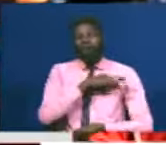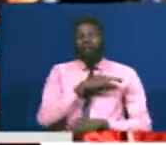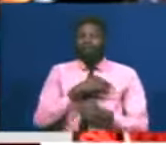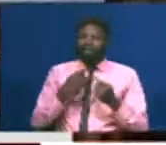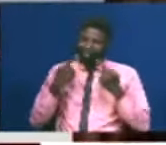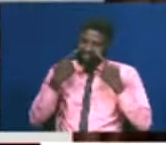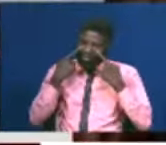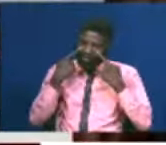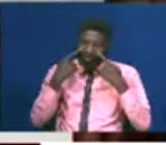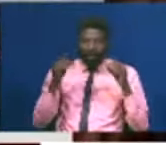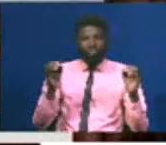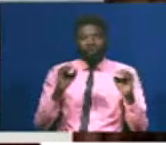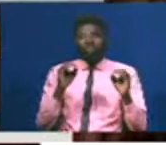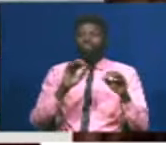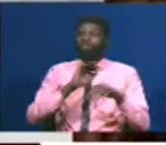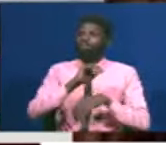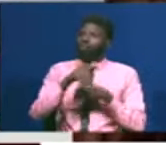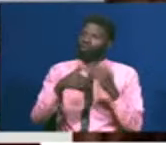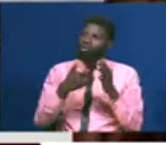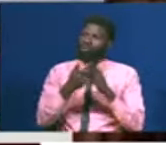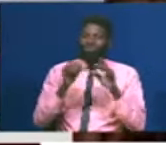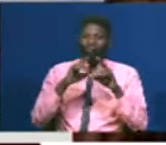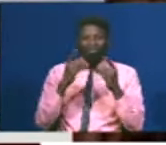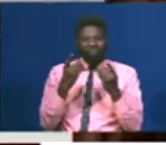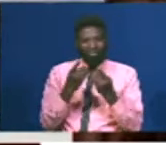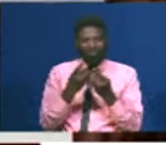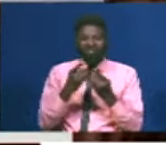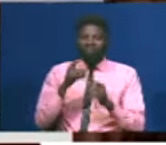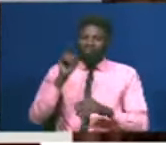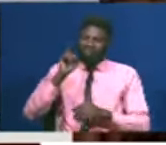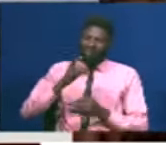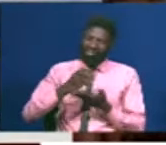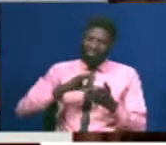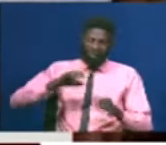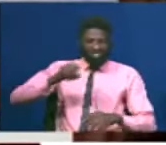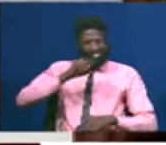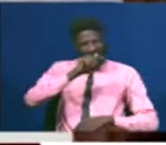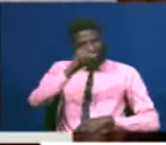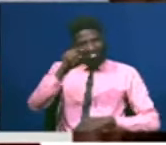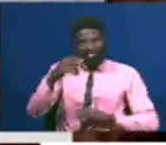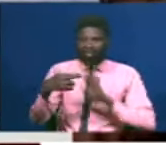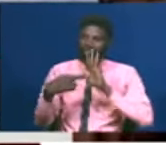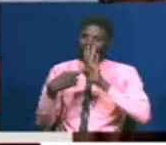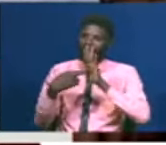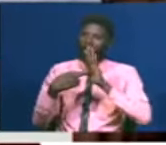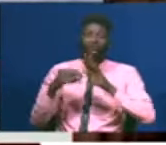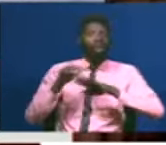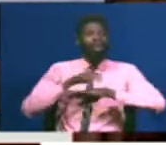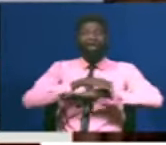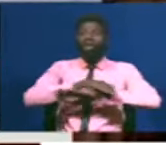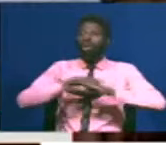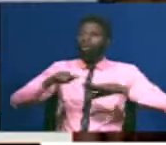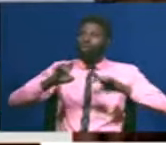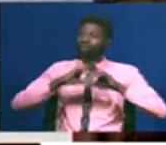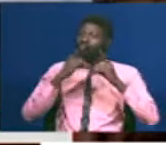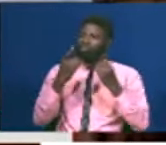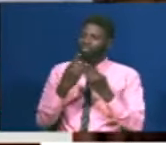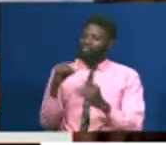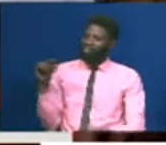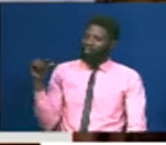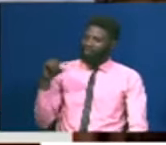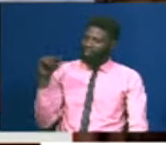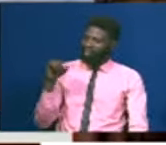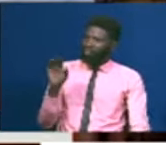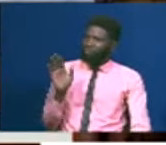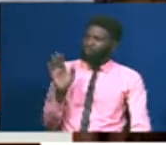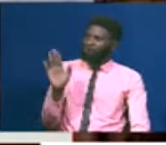wote lazima wawe in all the sub counties. Hakuna anti department itakaa na Garissa